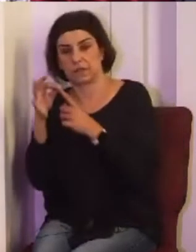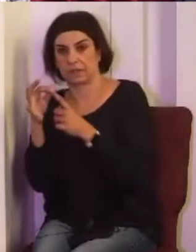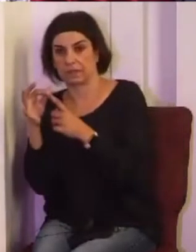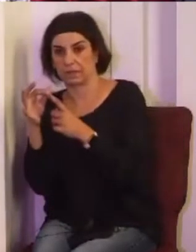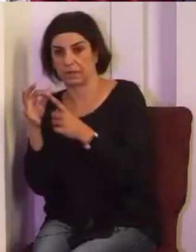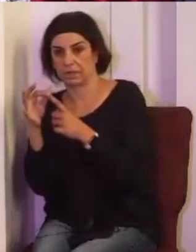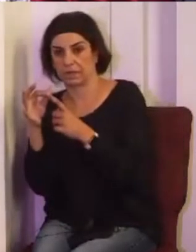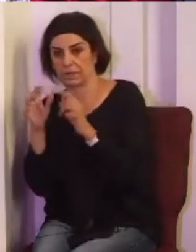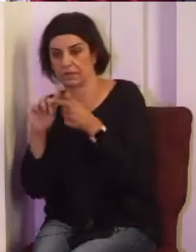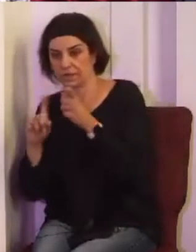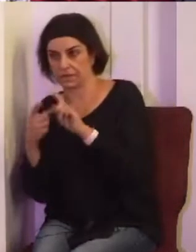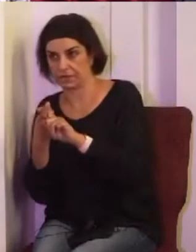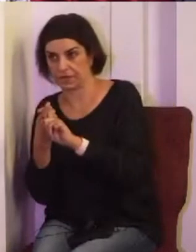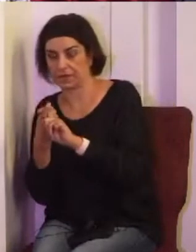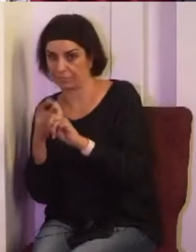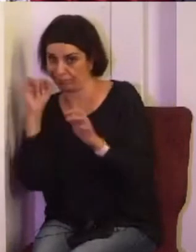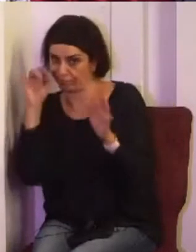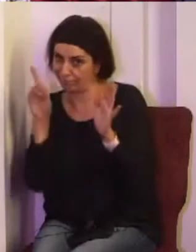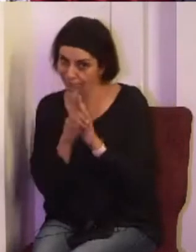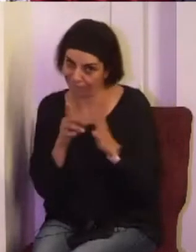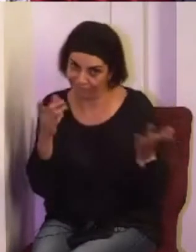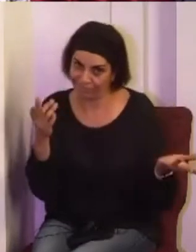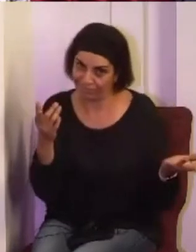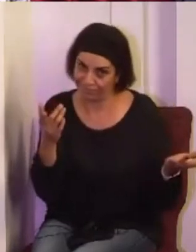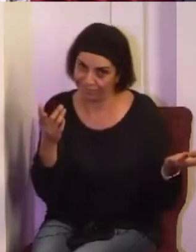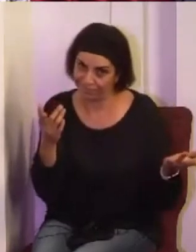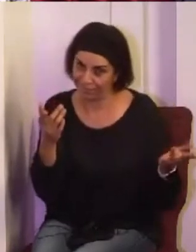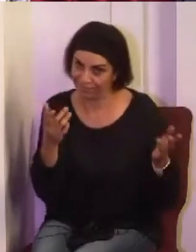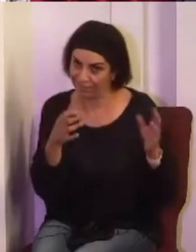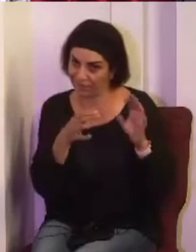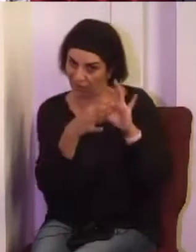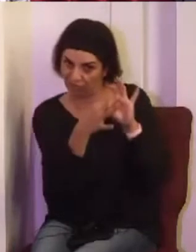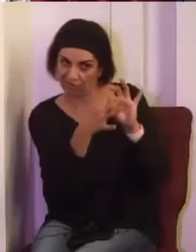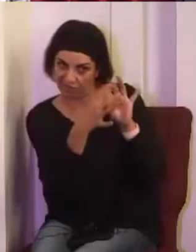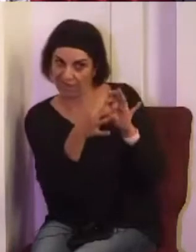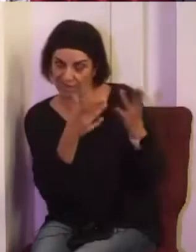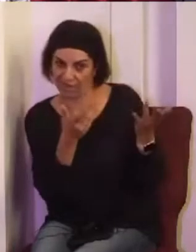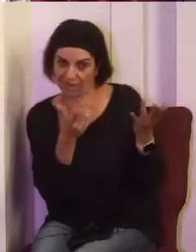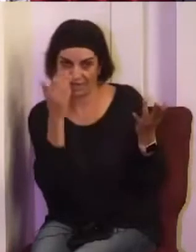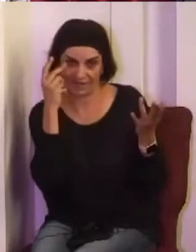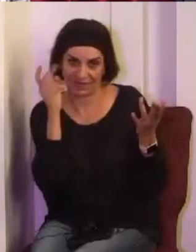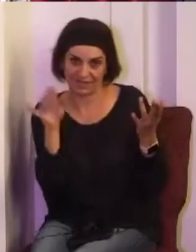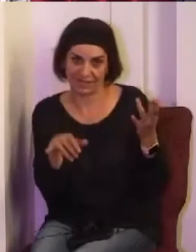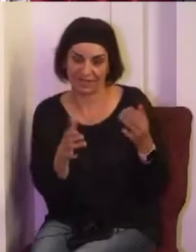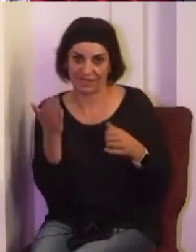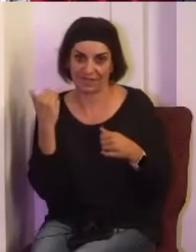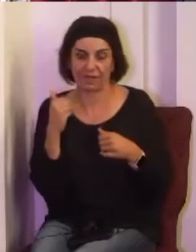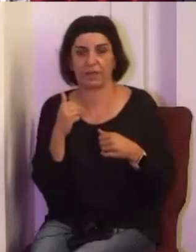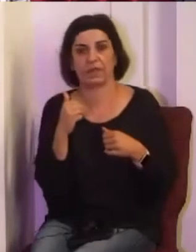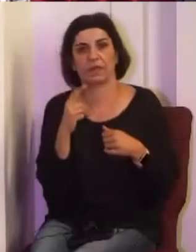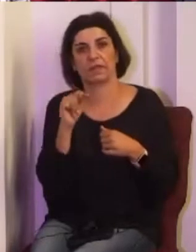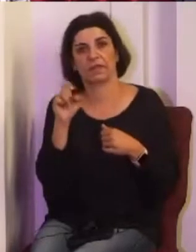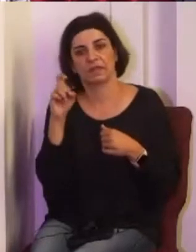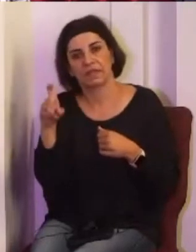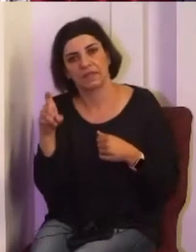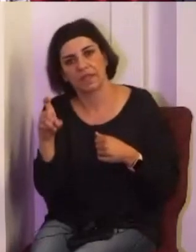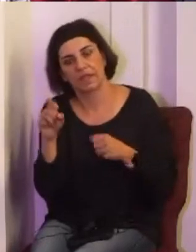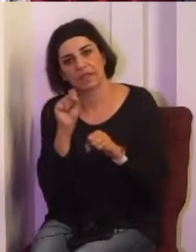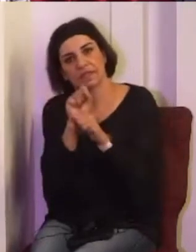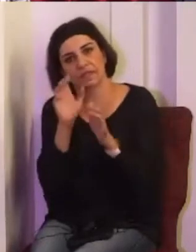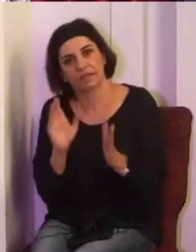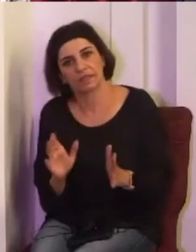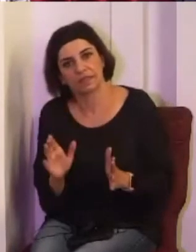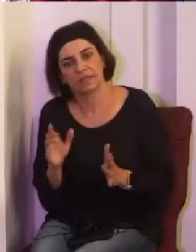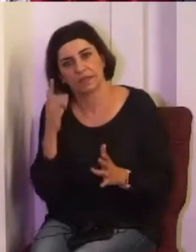America, we can identify, and we'll just tell you, we can identify with this. He would tax the laborers for